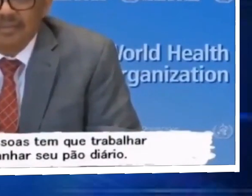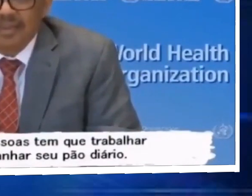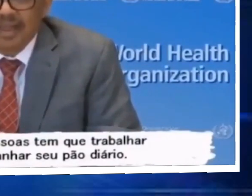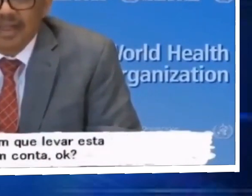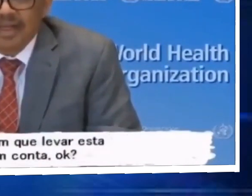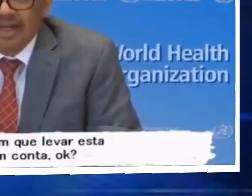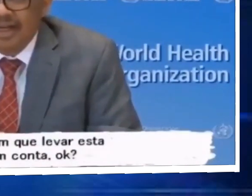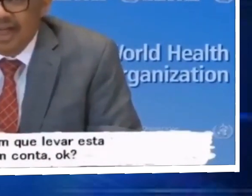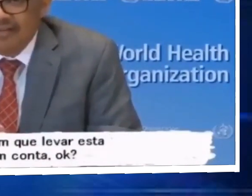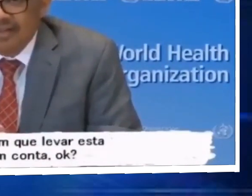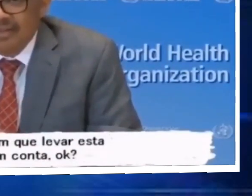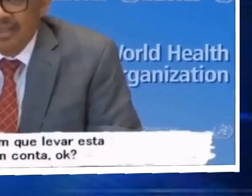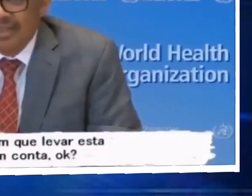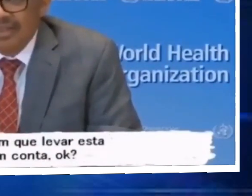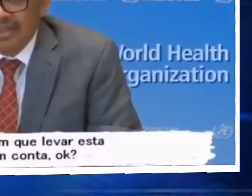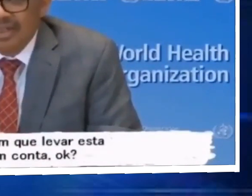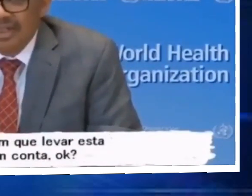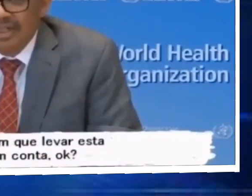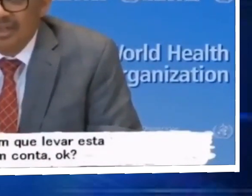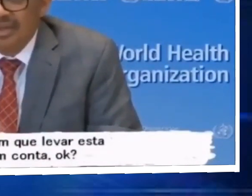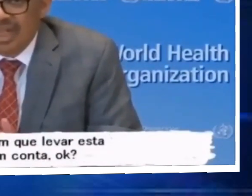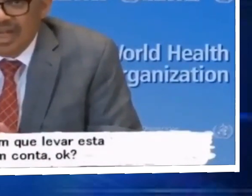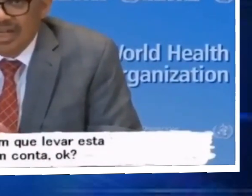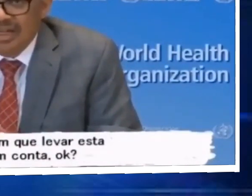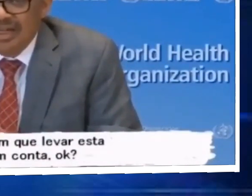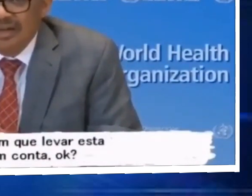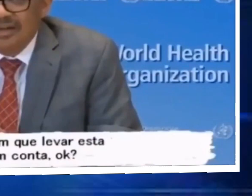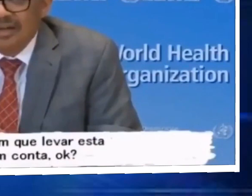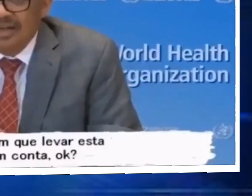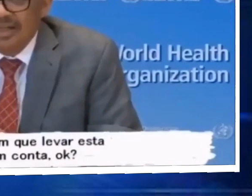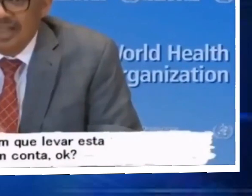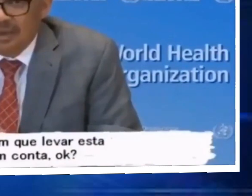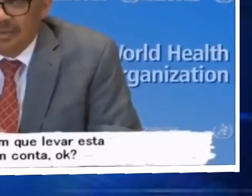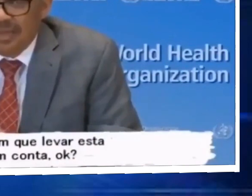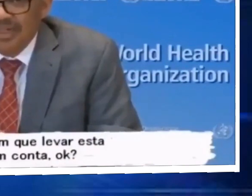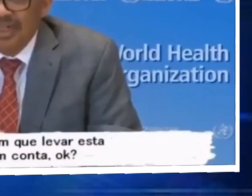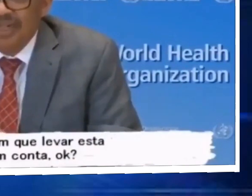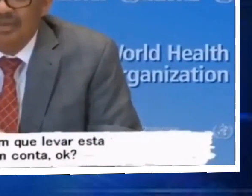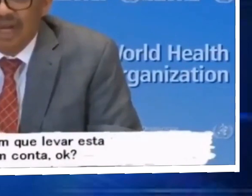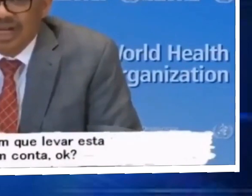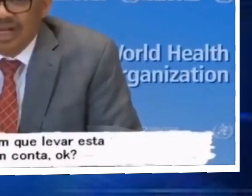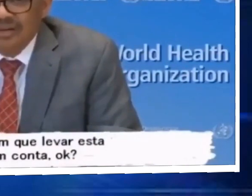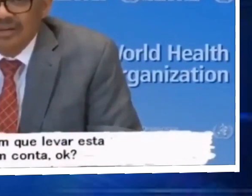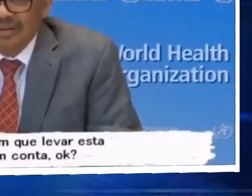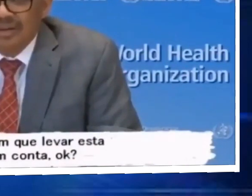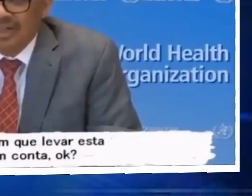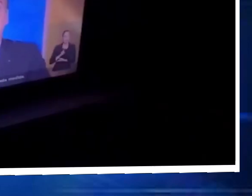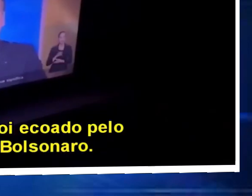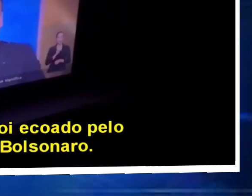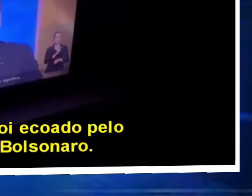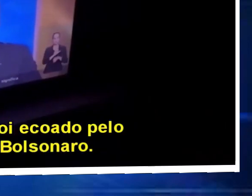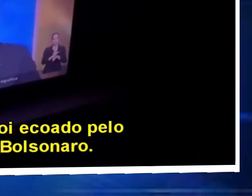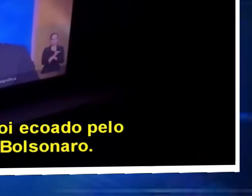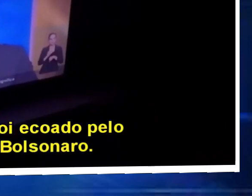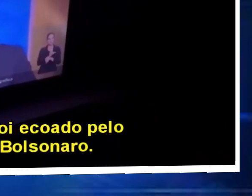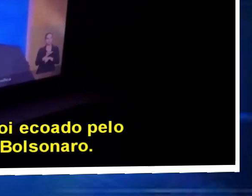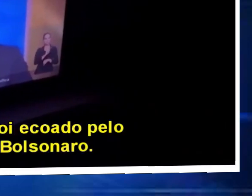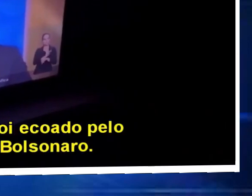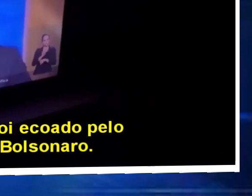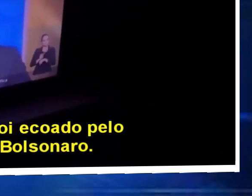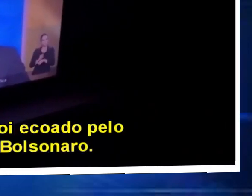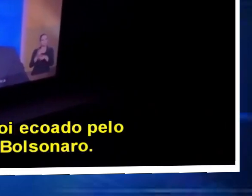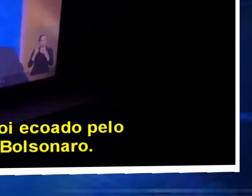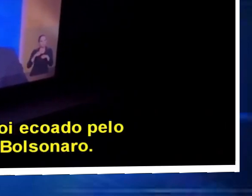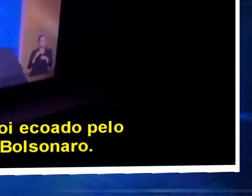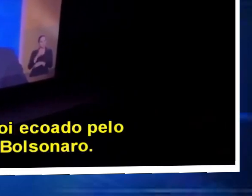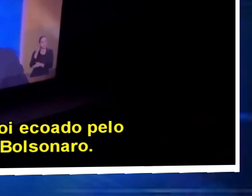bread. And governments should take this population into account. The sentiment was